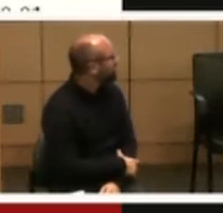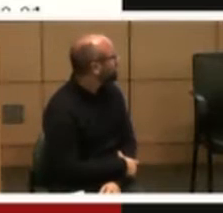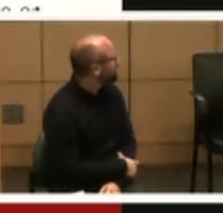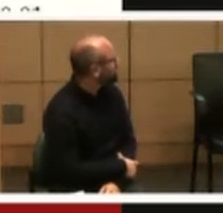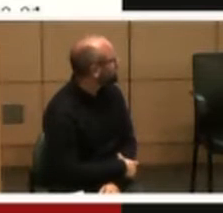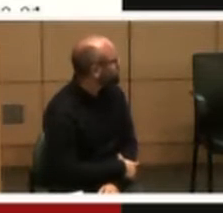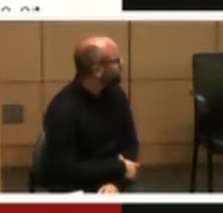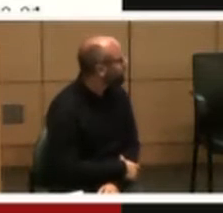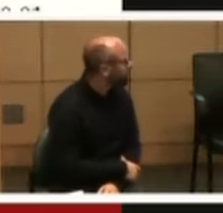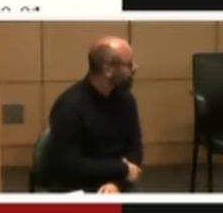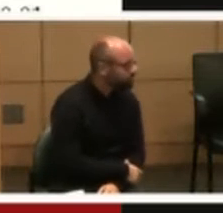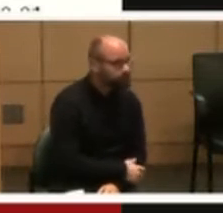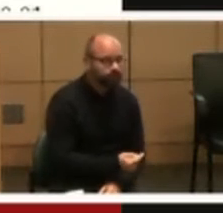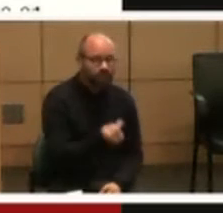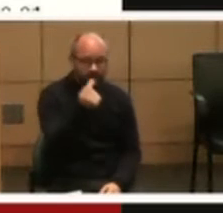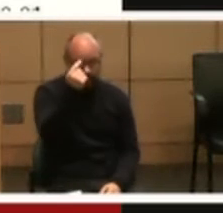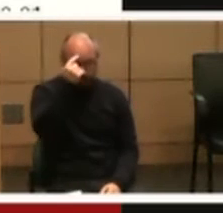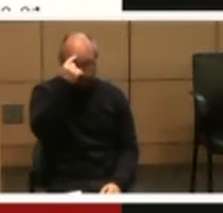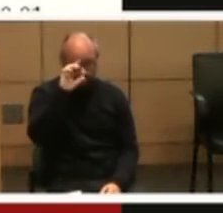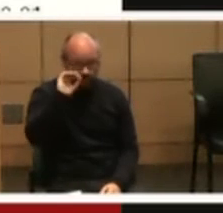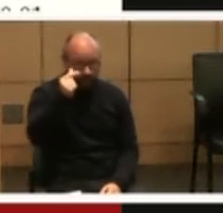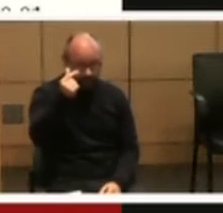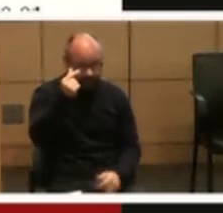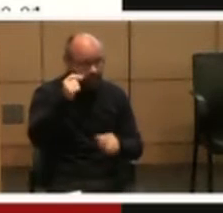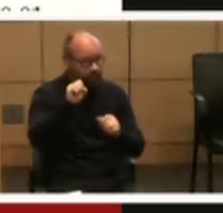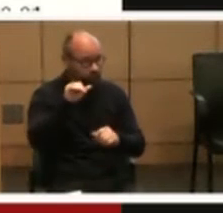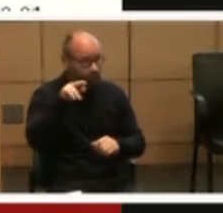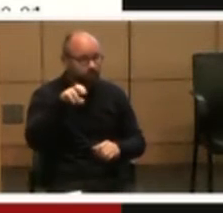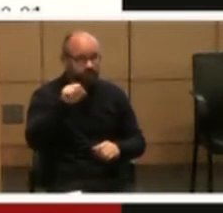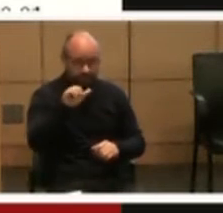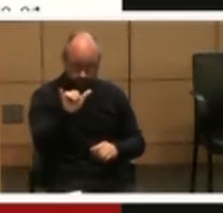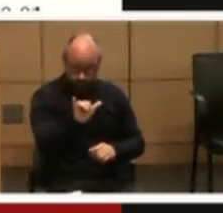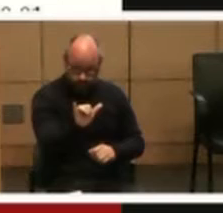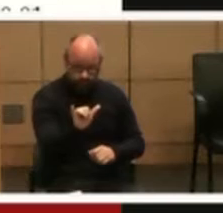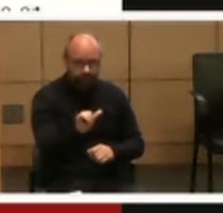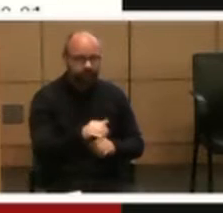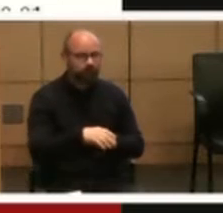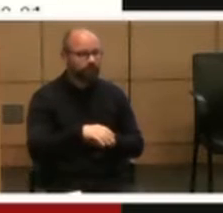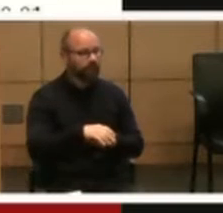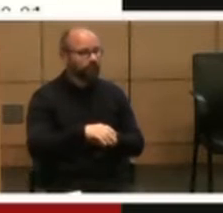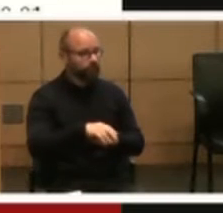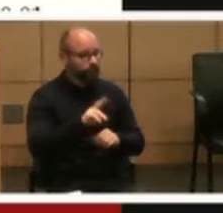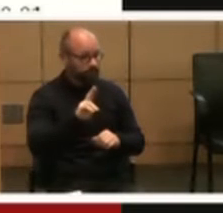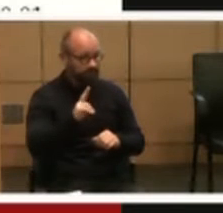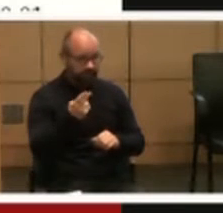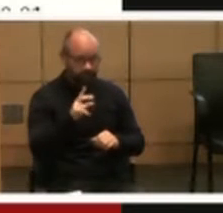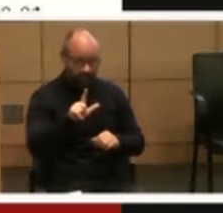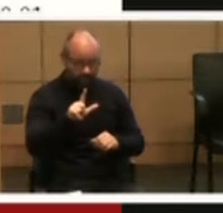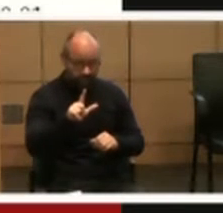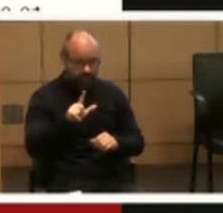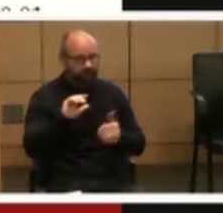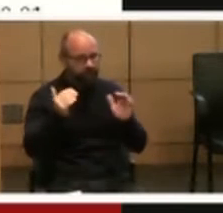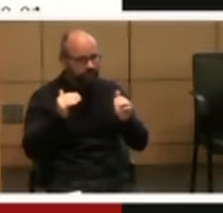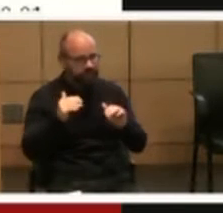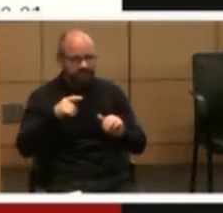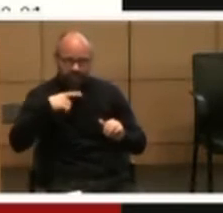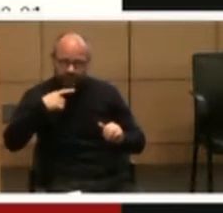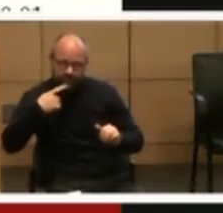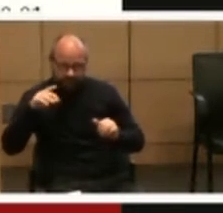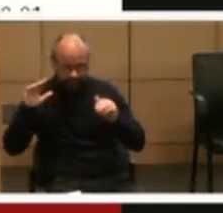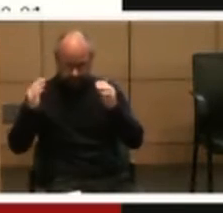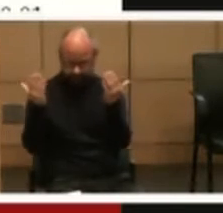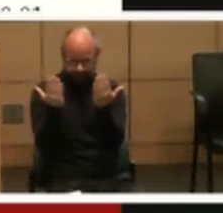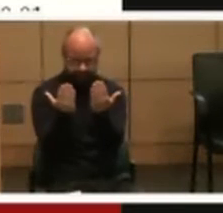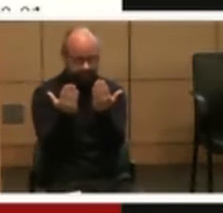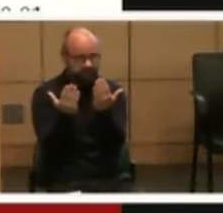seen in the cognitive scores. Again, the children with unilateral hearing loss, normal hearing, and the younger group, there was a very small difference